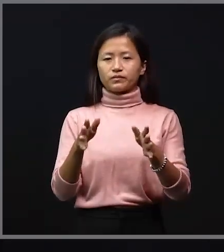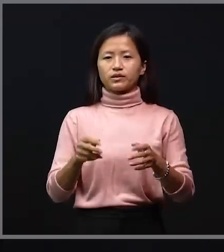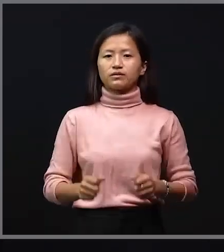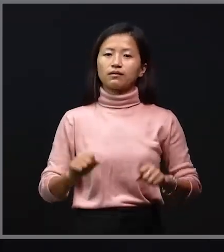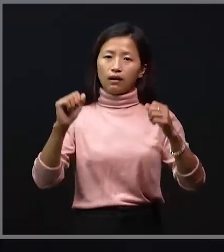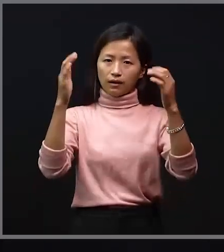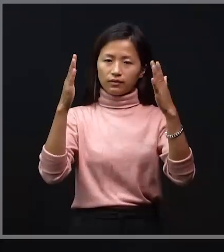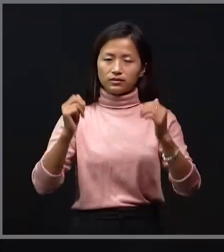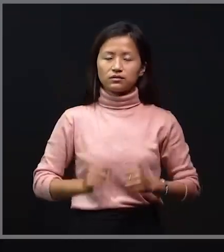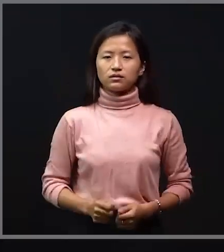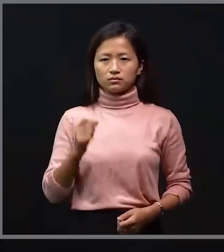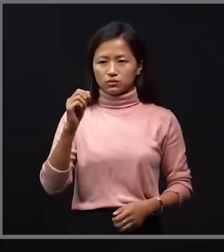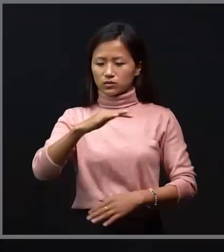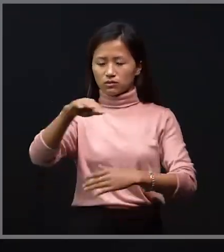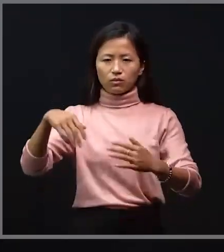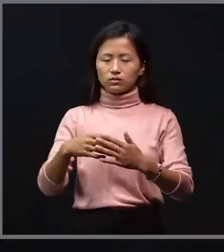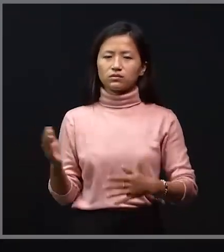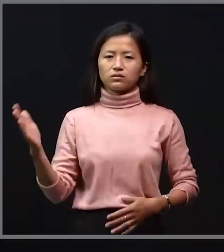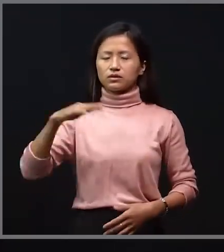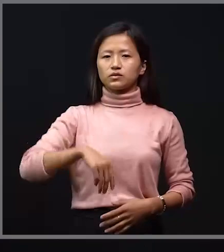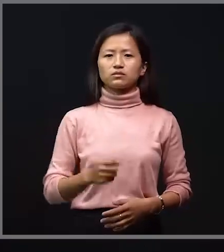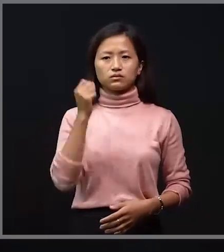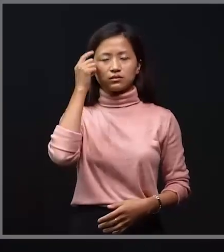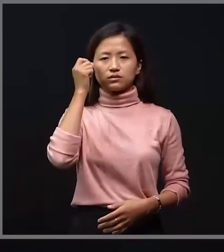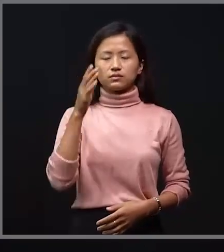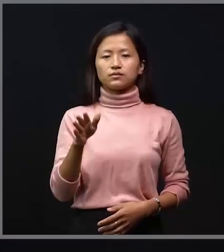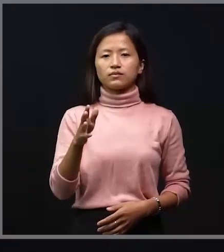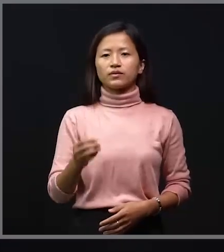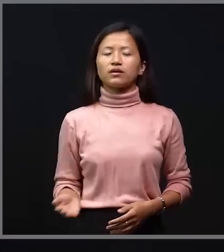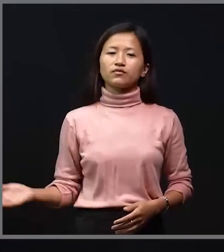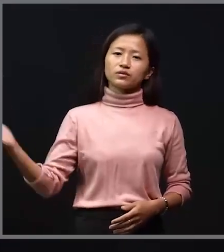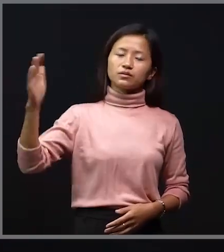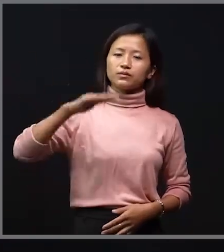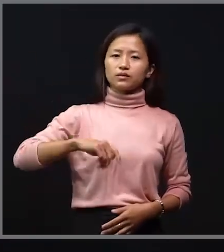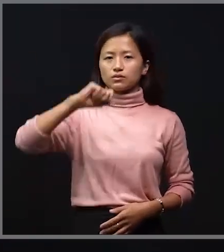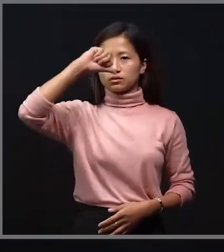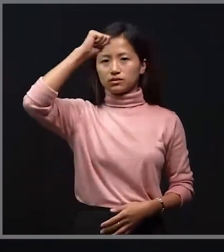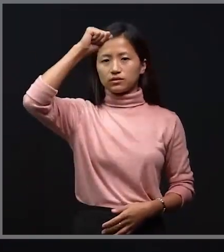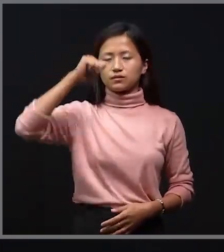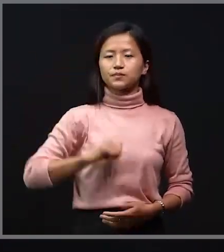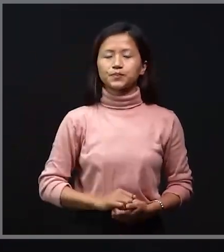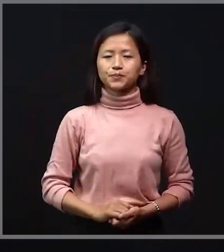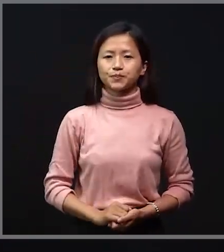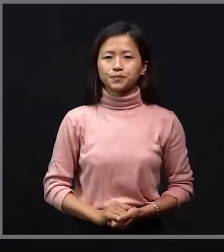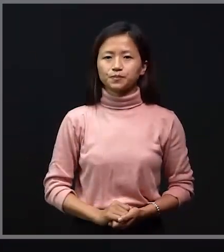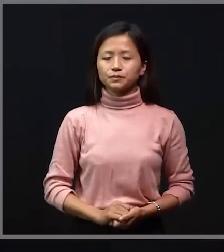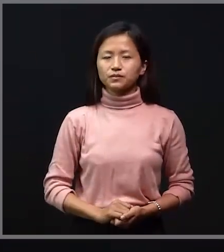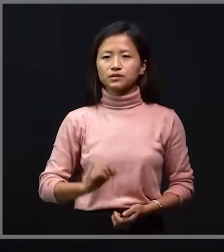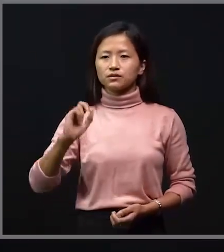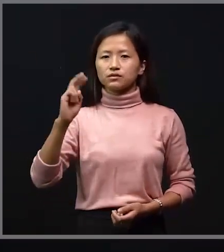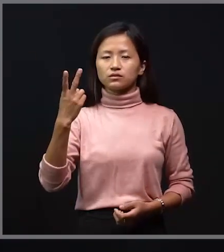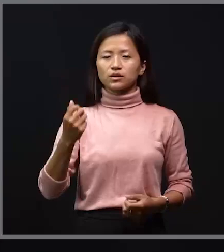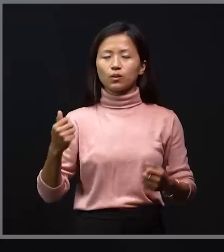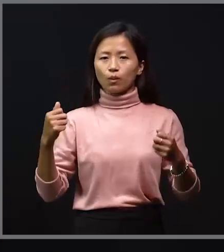could not come to an understanding. So after coming back to India, what happened was, later on the Second World War